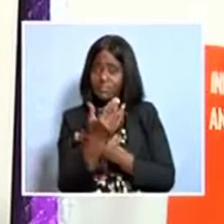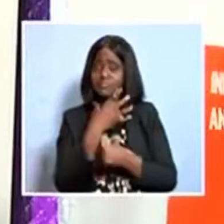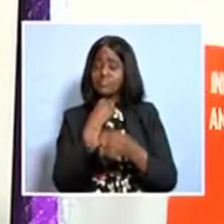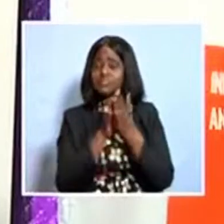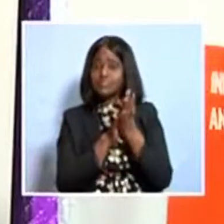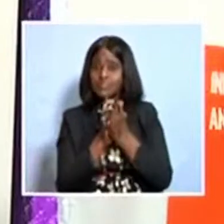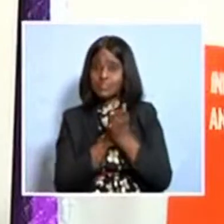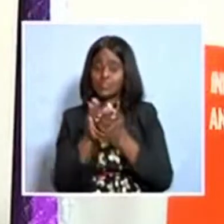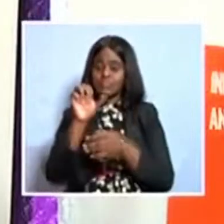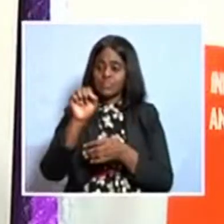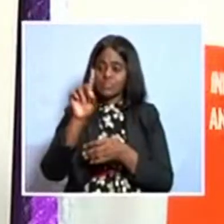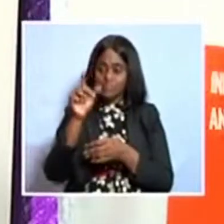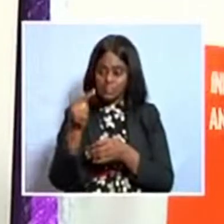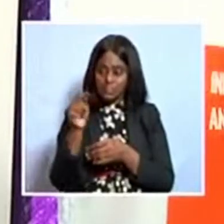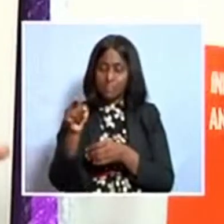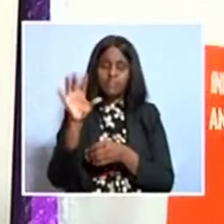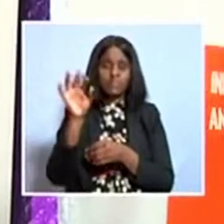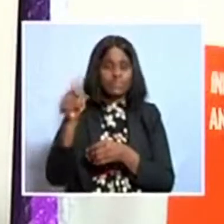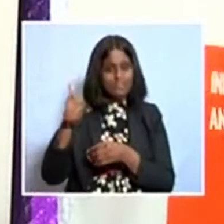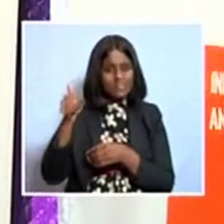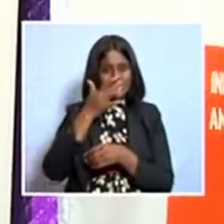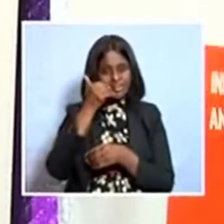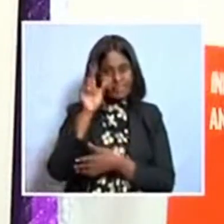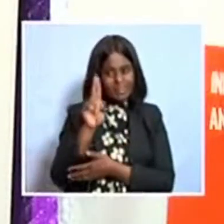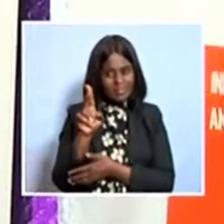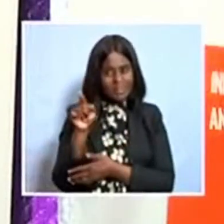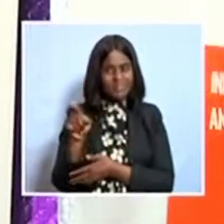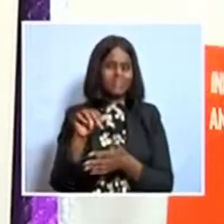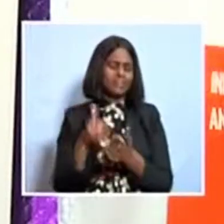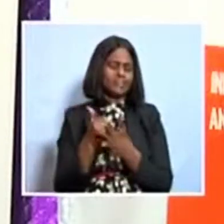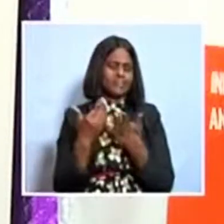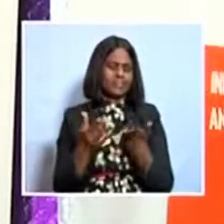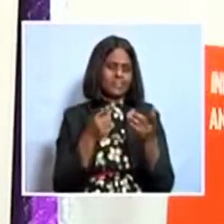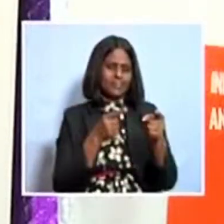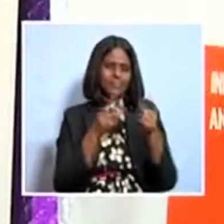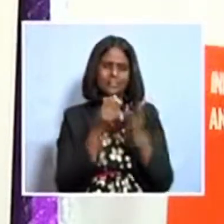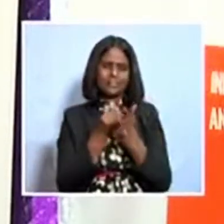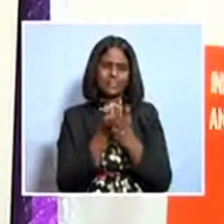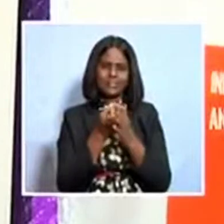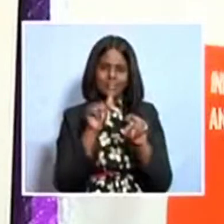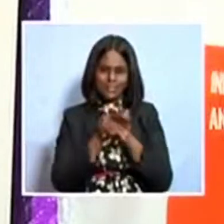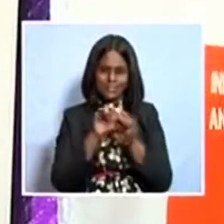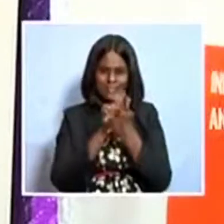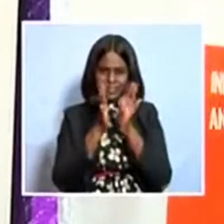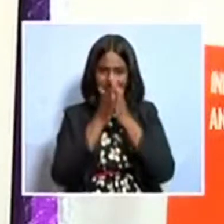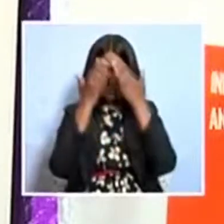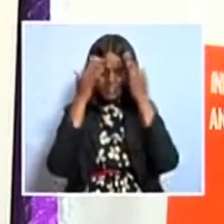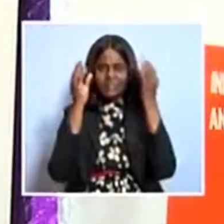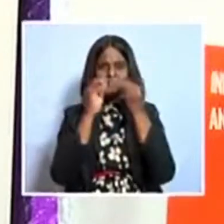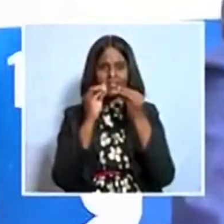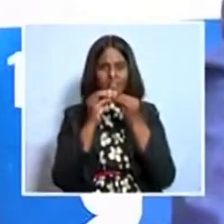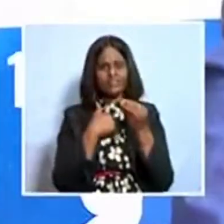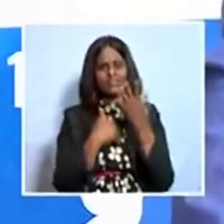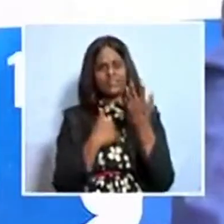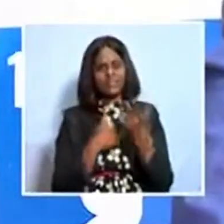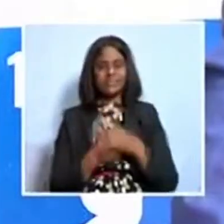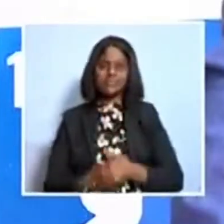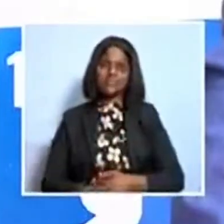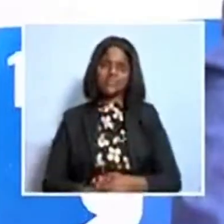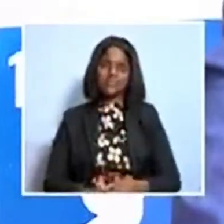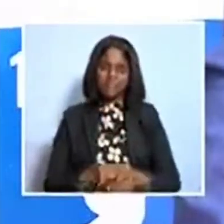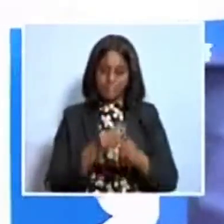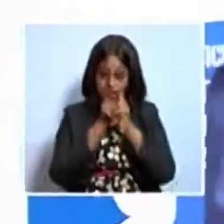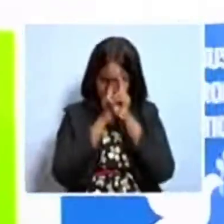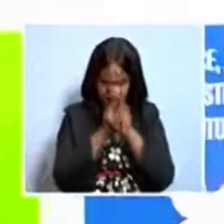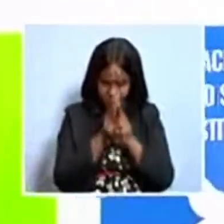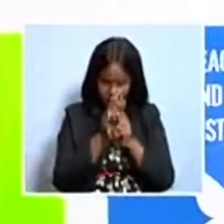is SDG 9. But how can they best utilize these funds in realizing SDG 9? Our Honourable MP